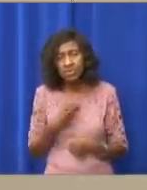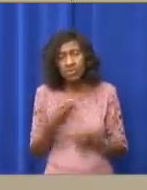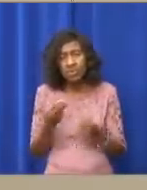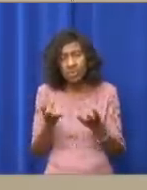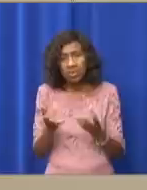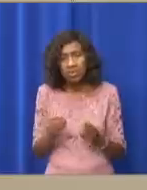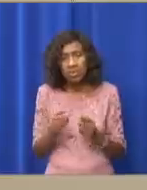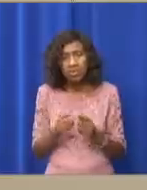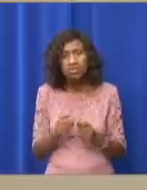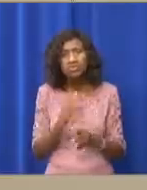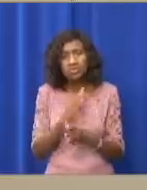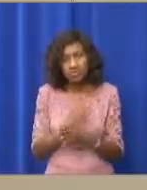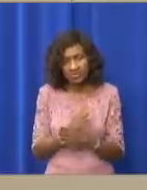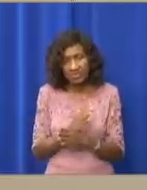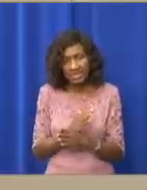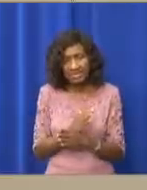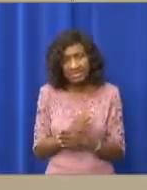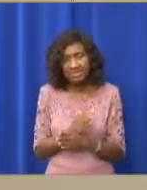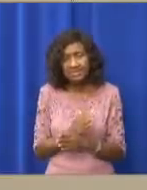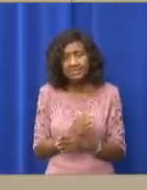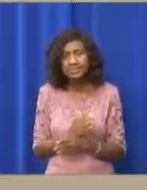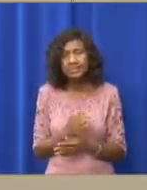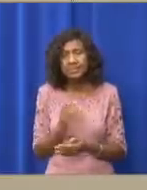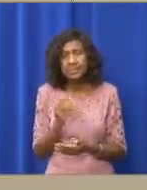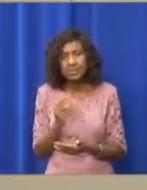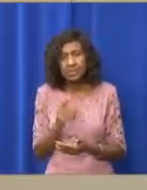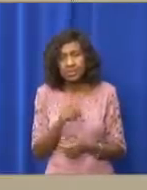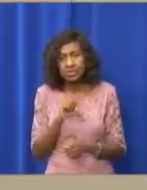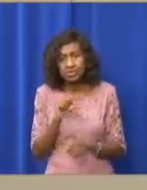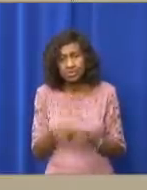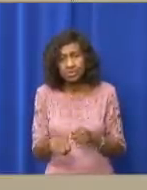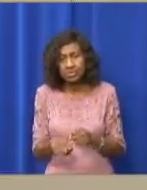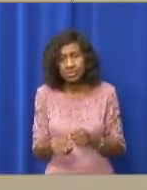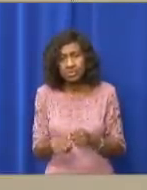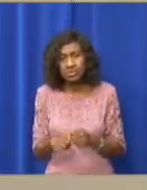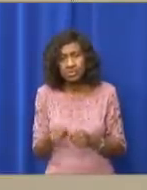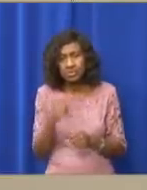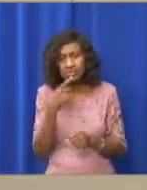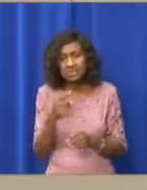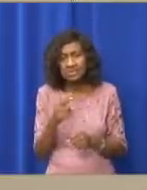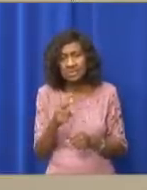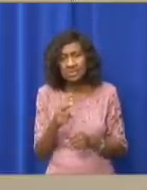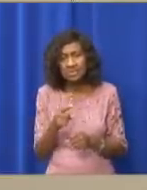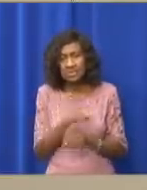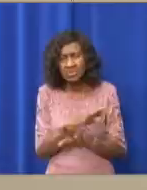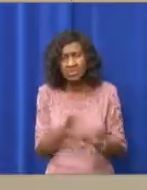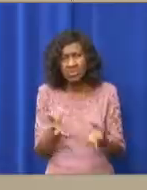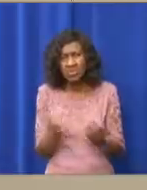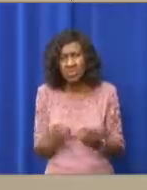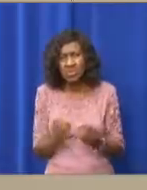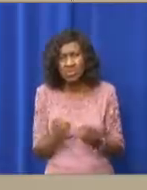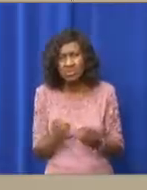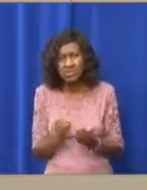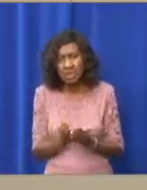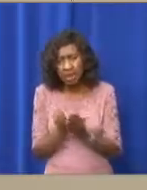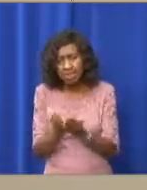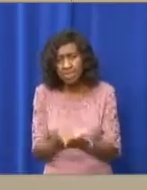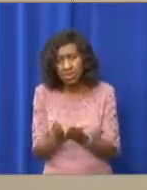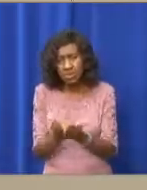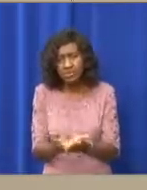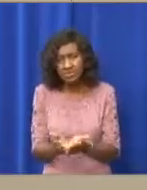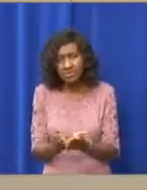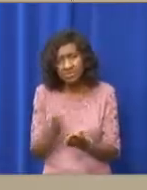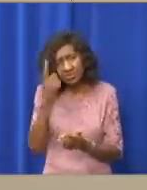continue to prevent. And so to avoid leisure boats and people